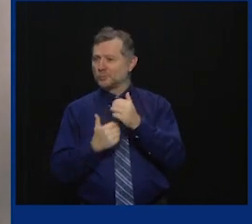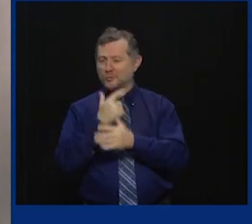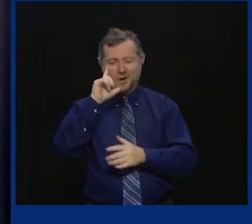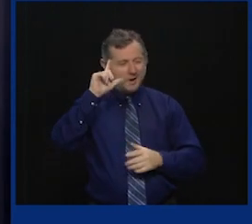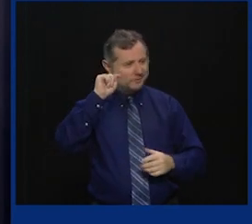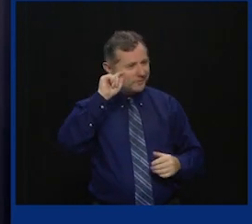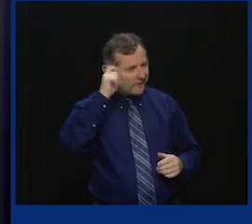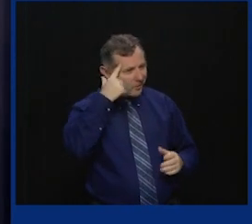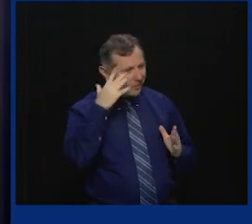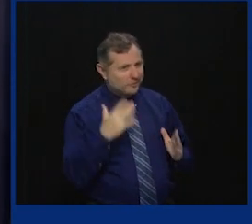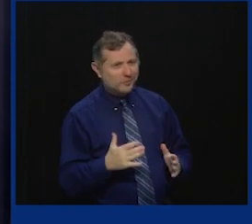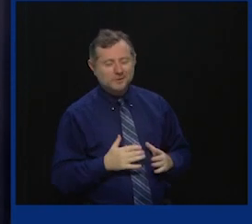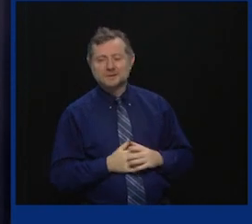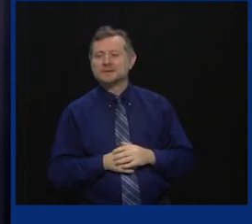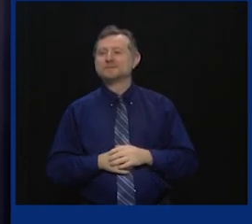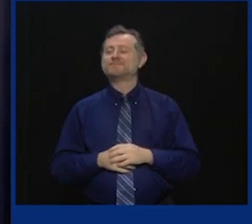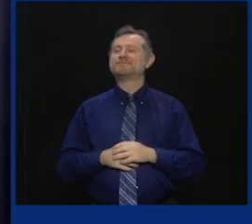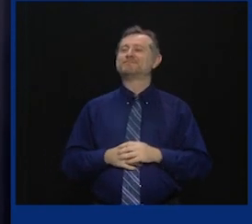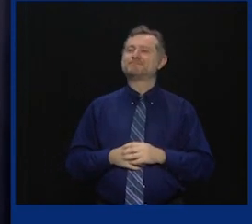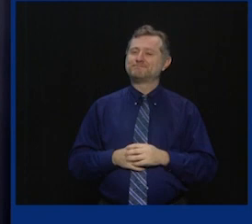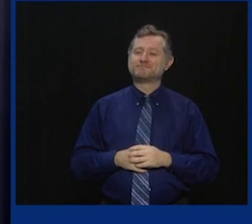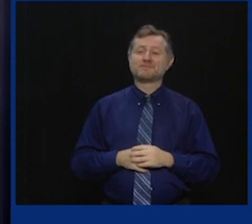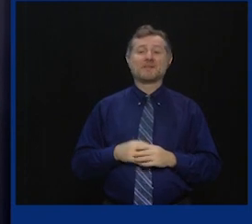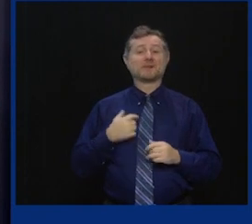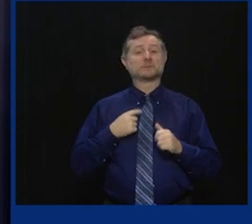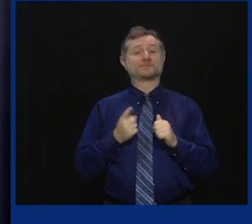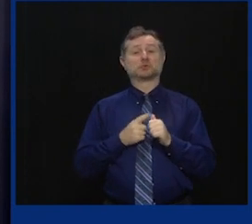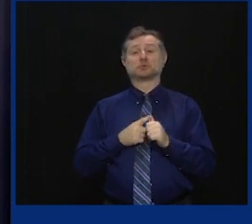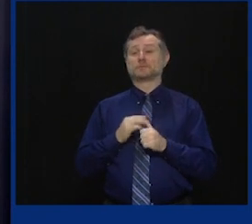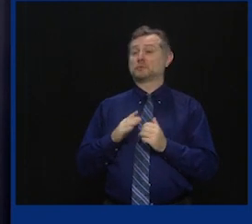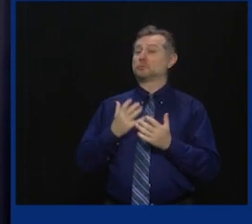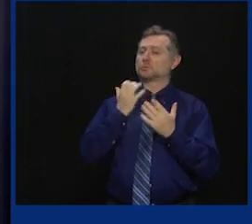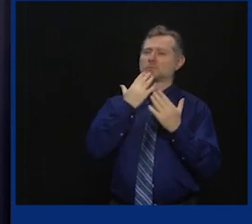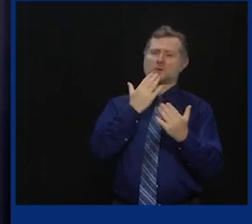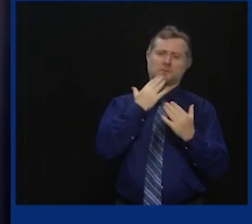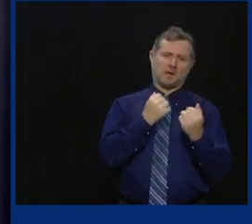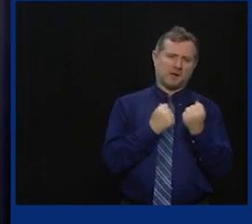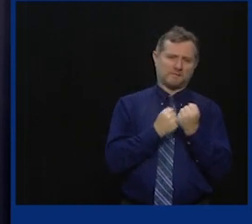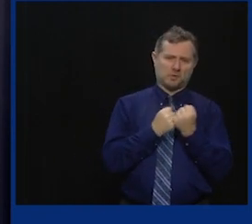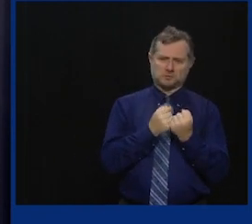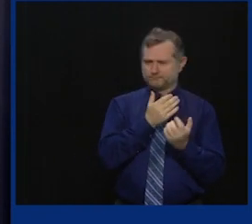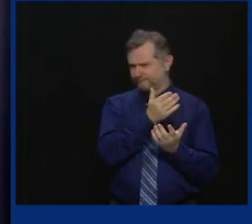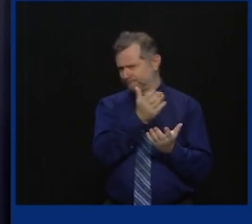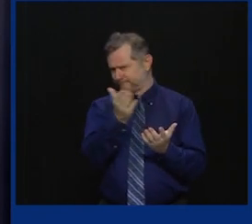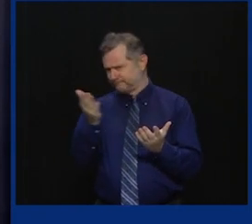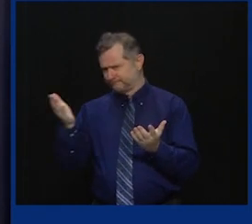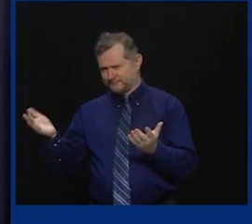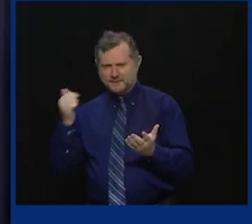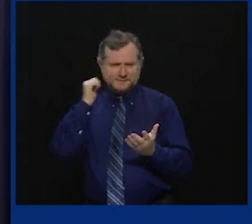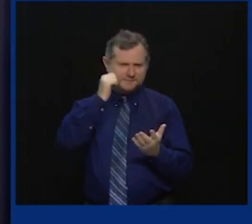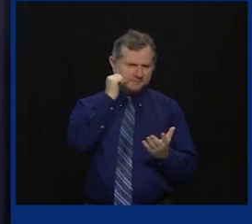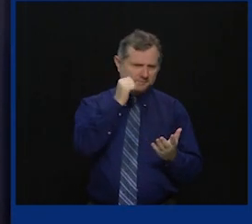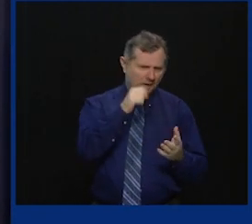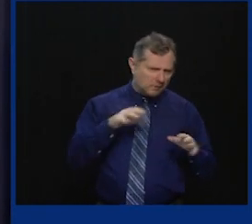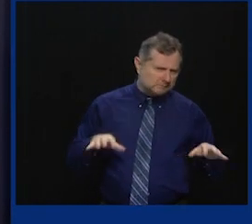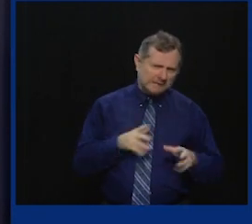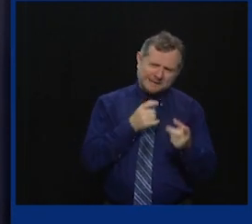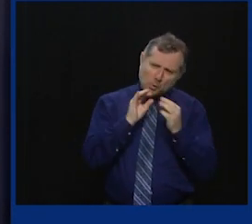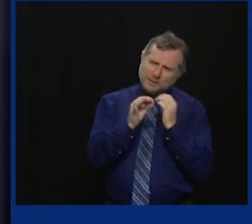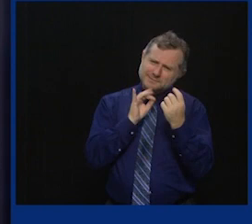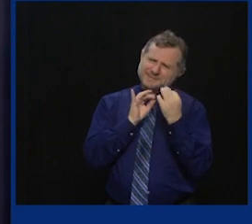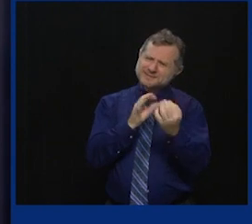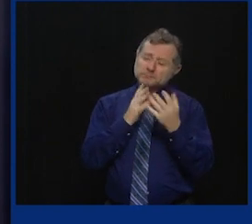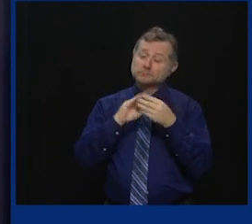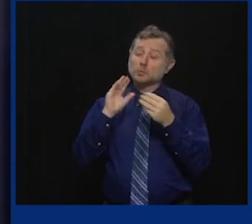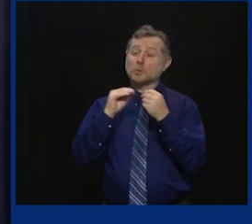First, let me thank the advocates, those who have to deal with the everyday stories.